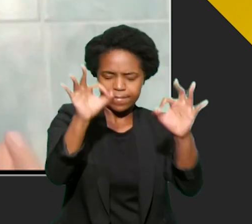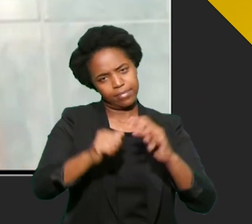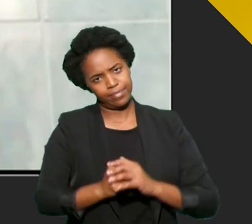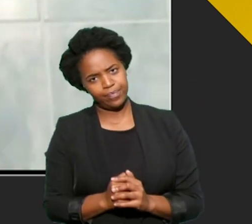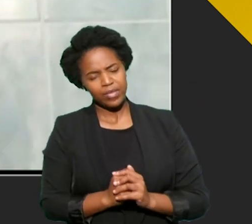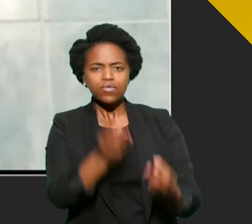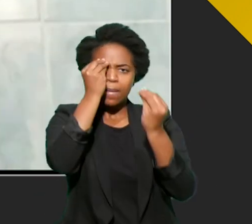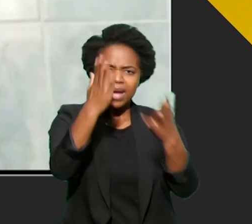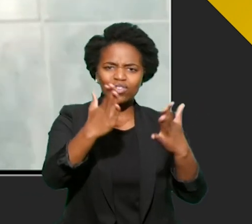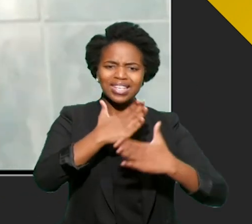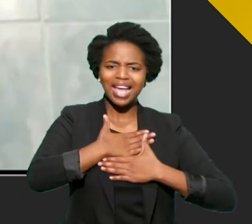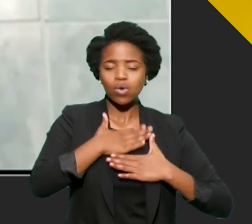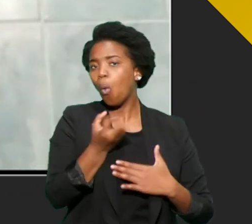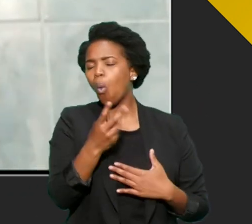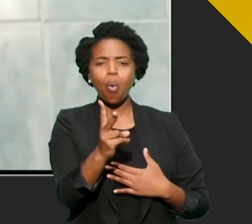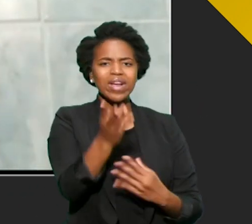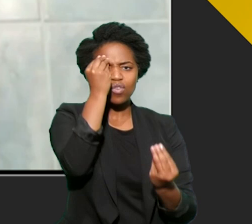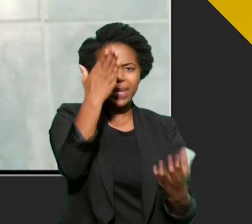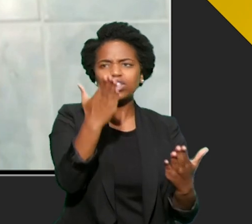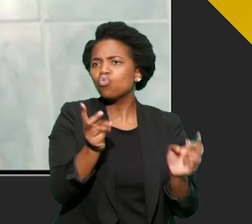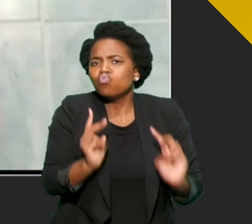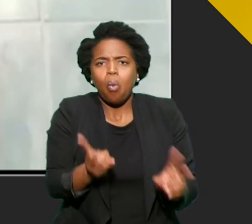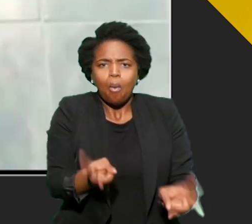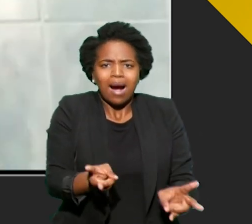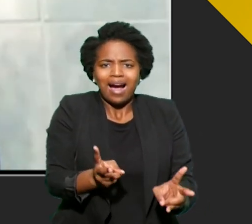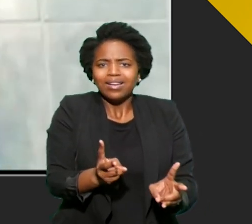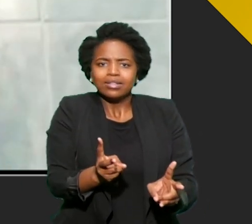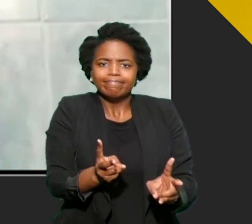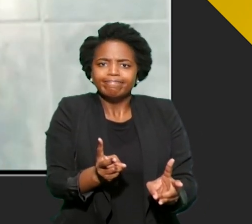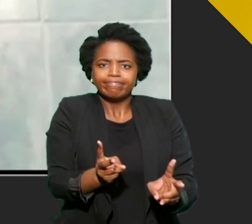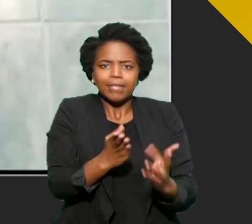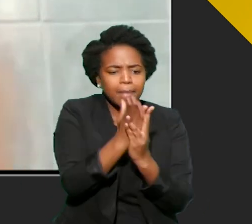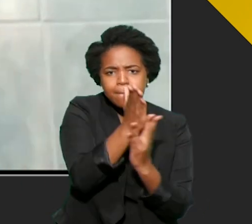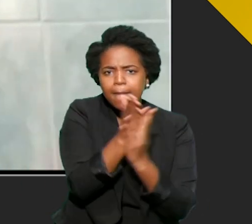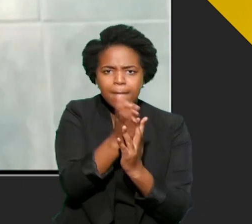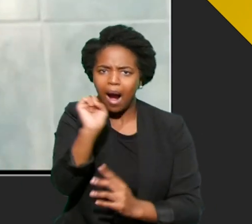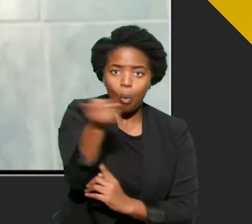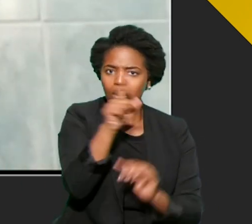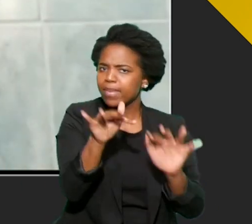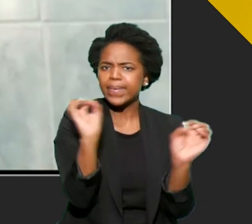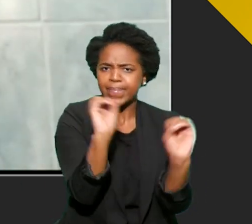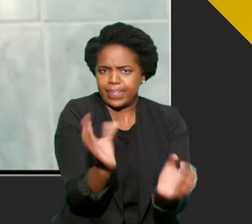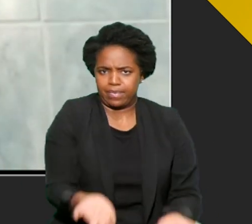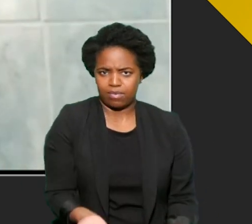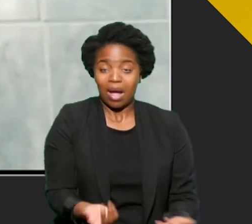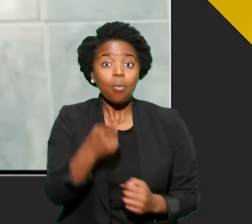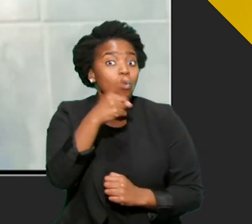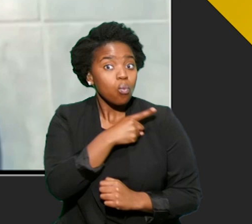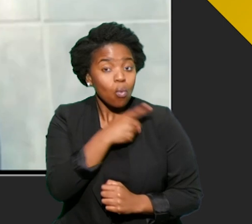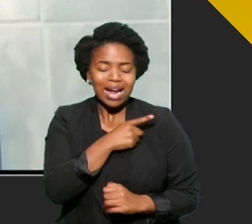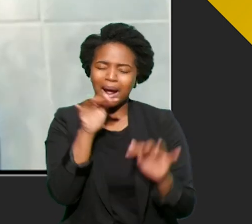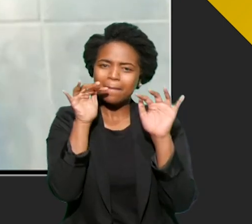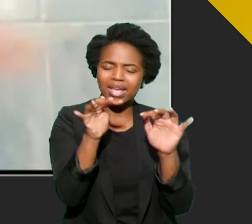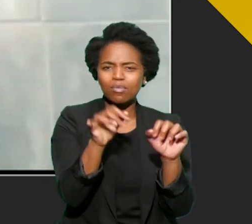our information or information in general is not readily available to the layman, which is why